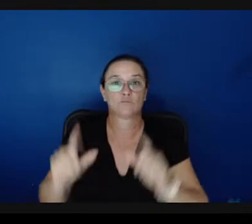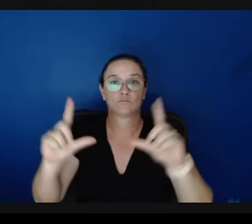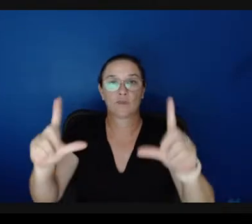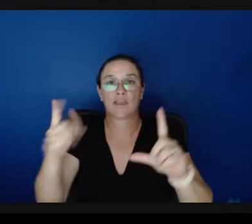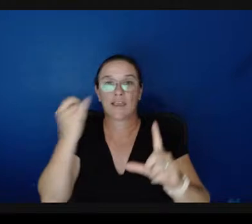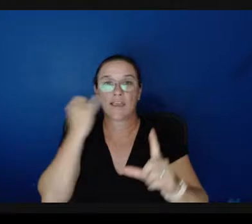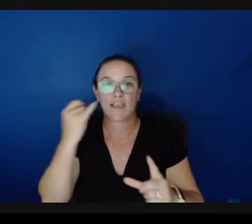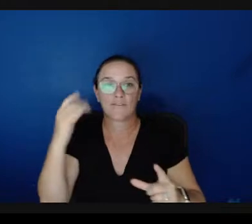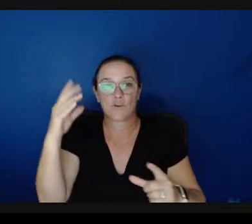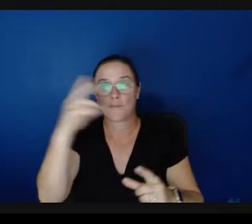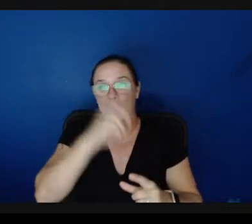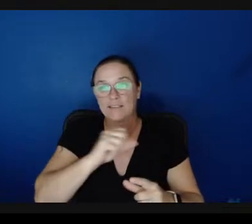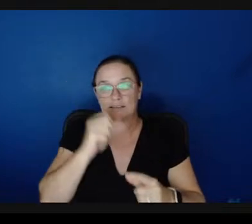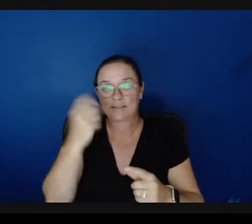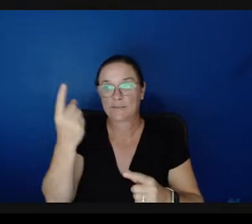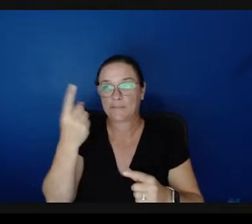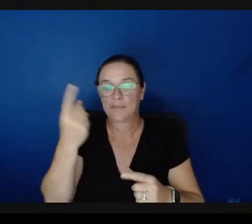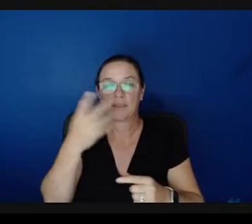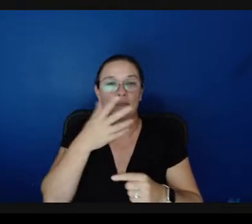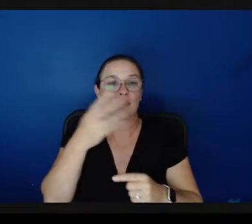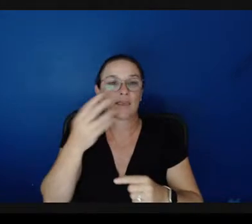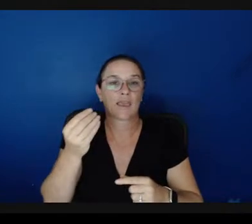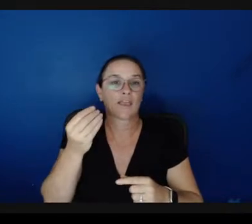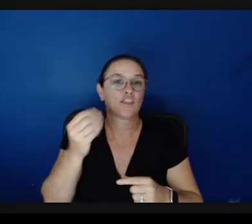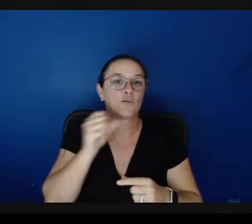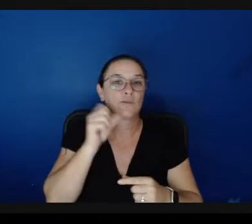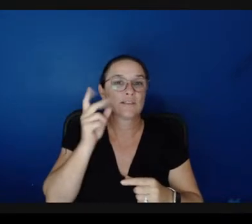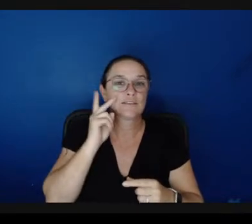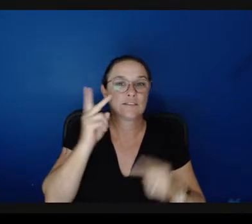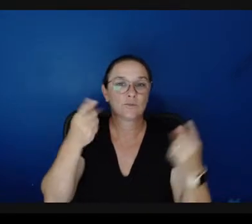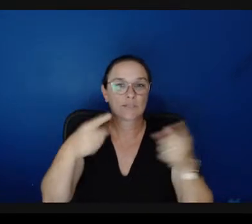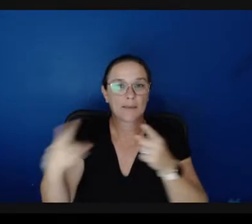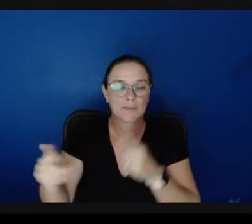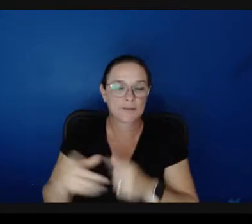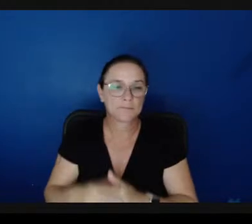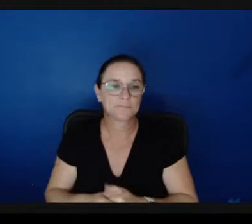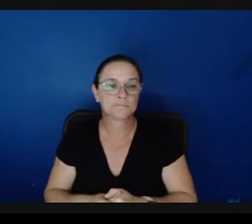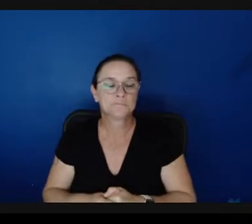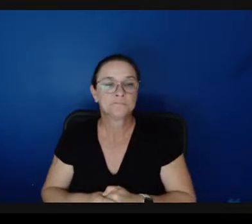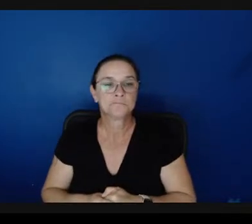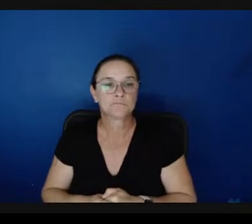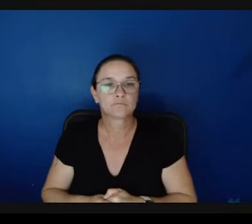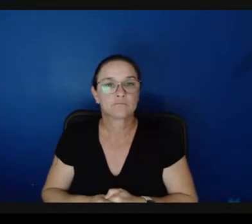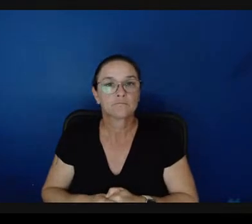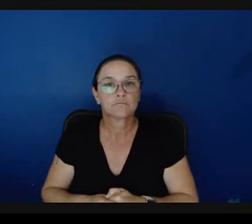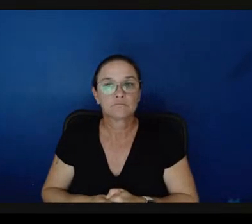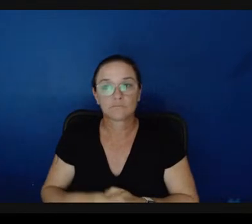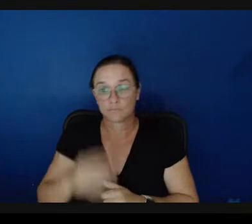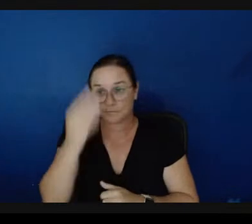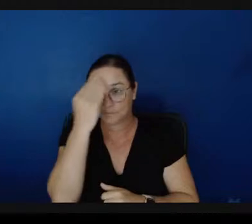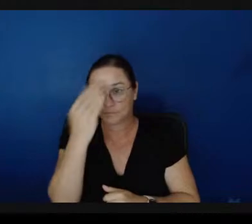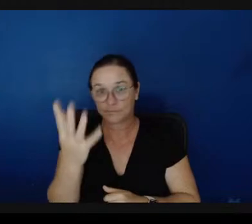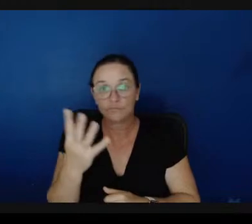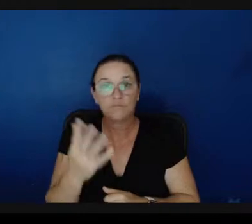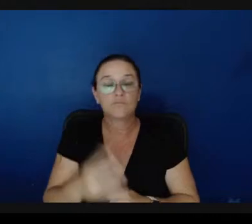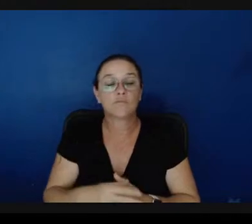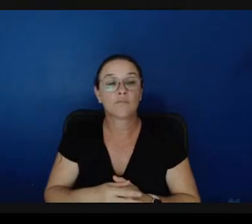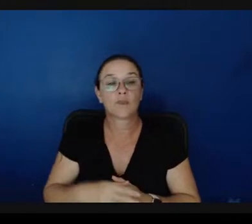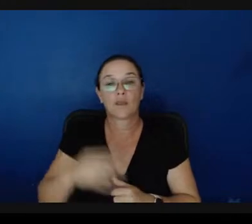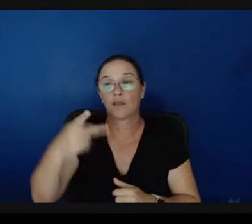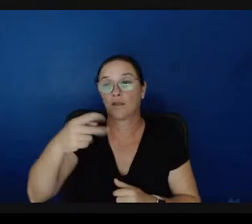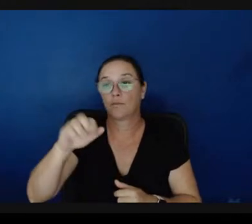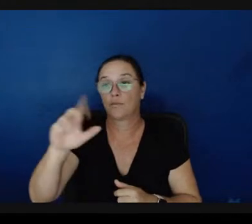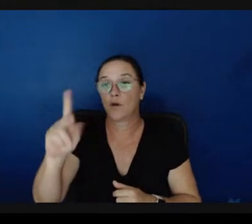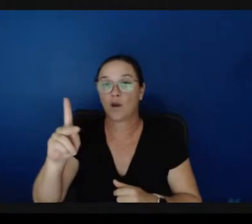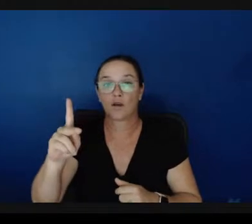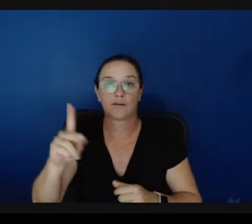an episode and our broadcast, so you can see what's going on there. Do know this, that at the park, construction